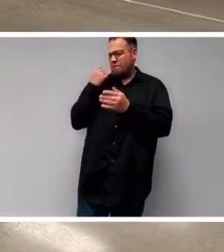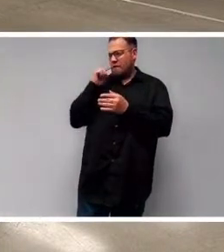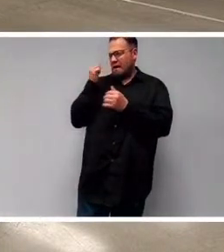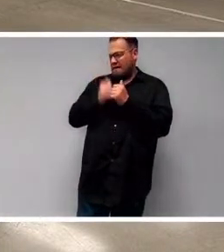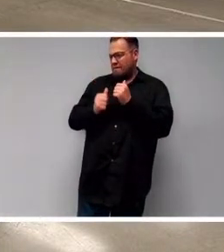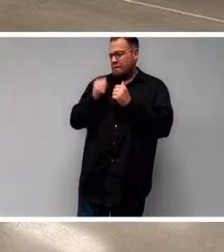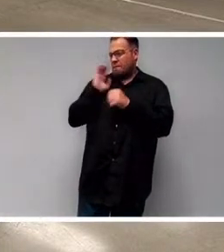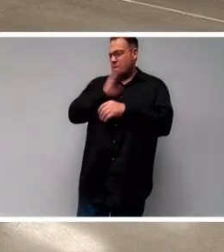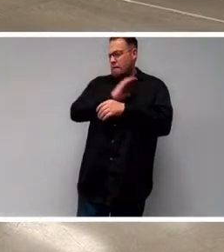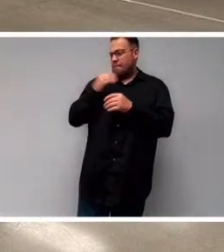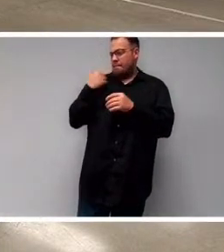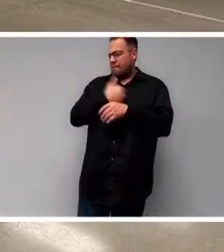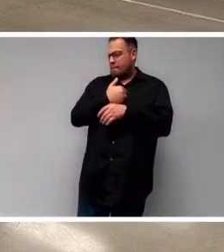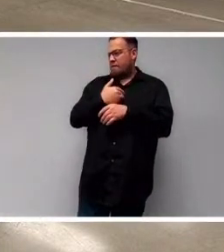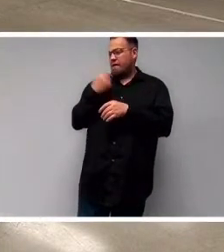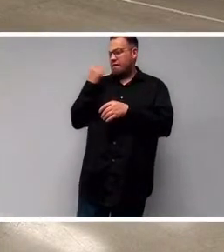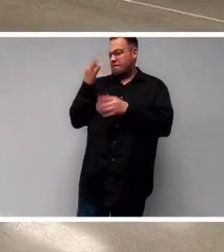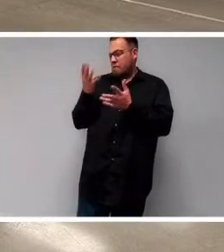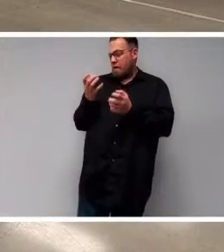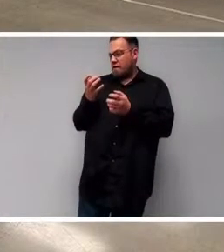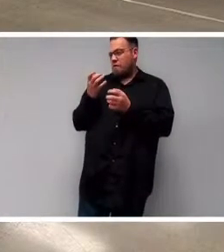you just have a couple?